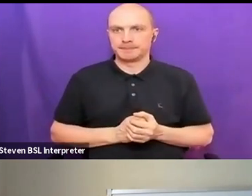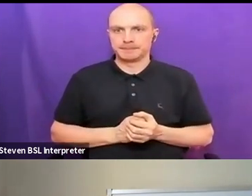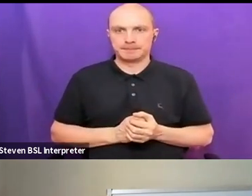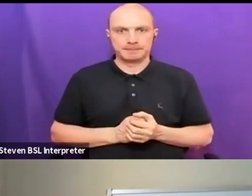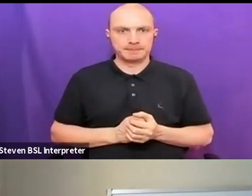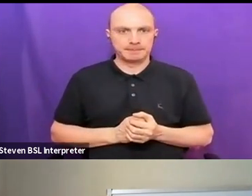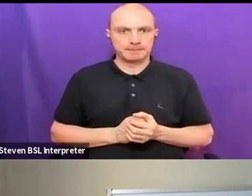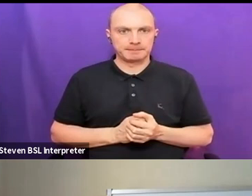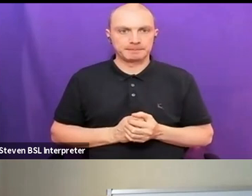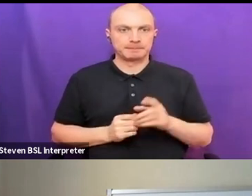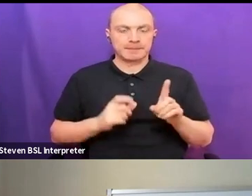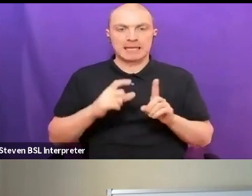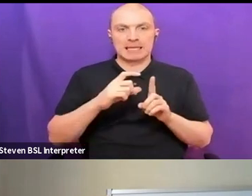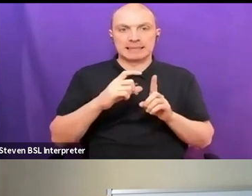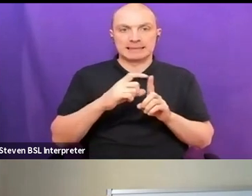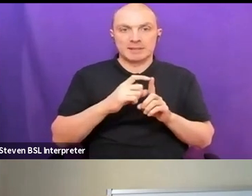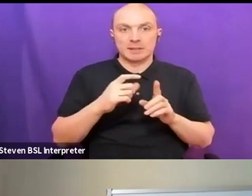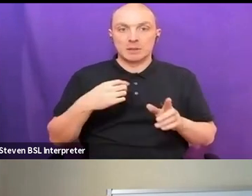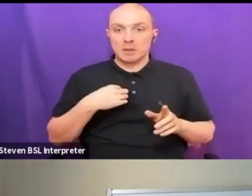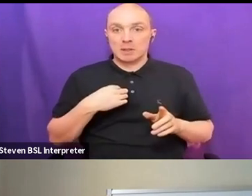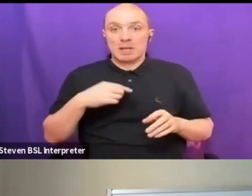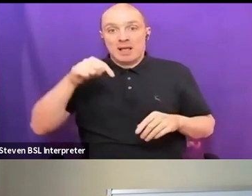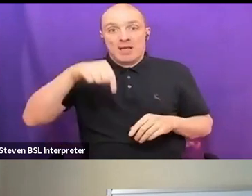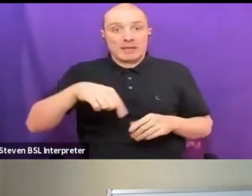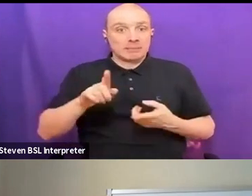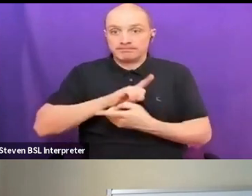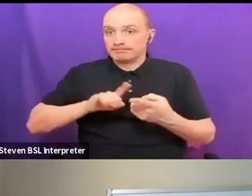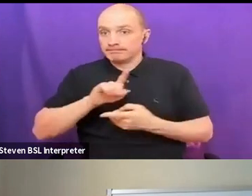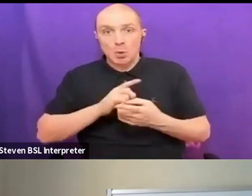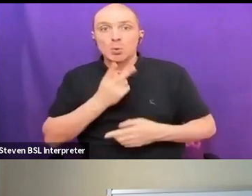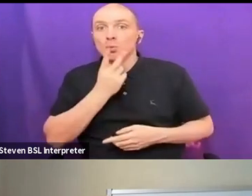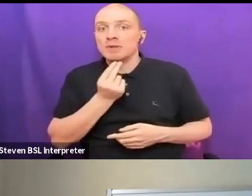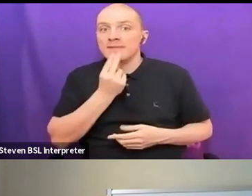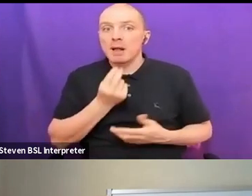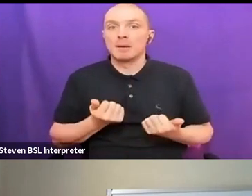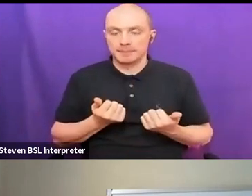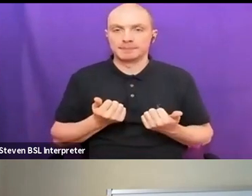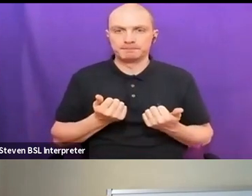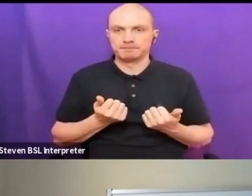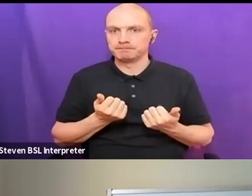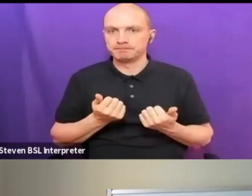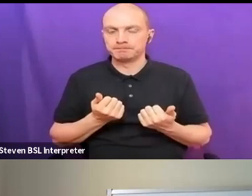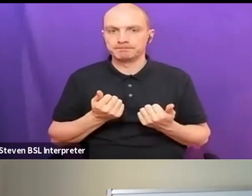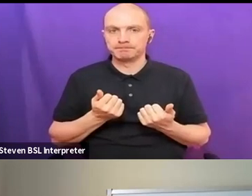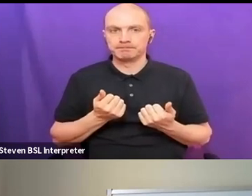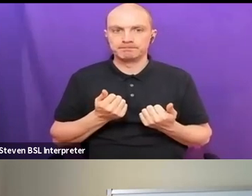Well, I guess for my purposes, I mean, I've found this really, really helpful and a really, really useful session.